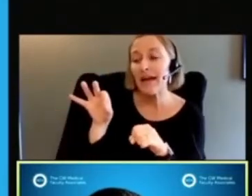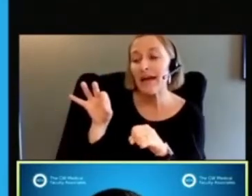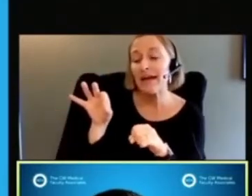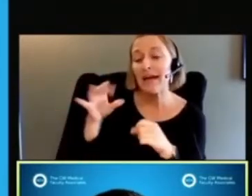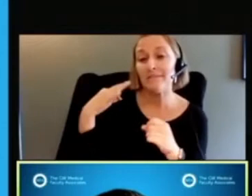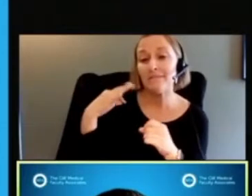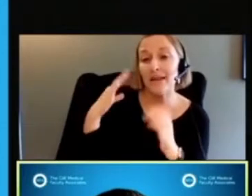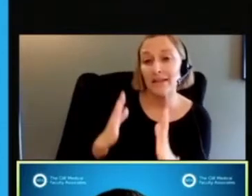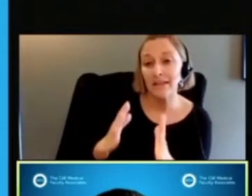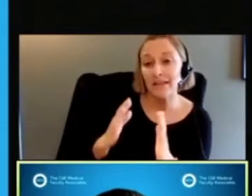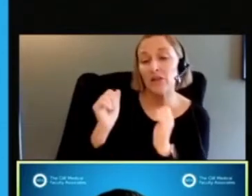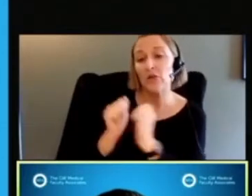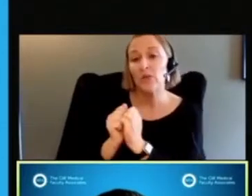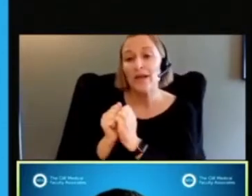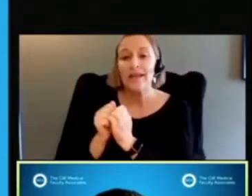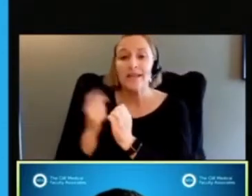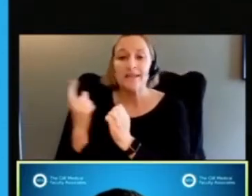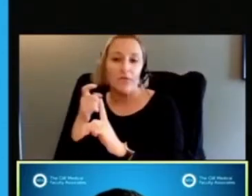center.